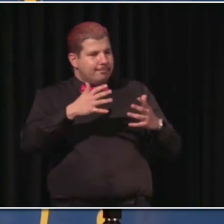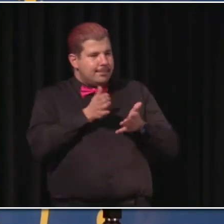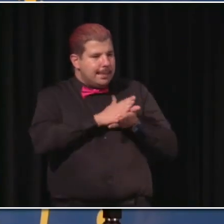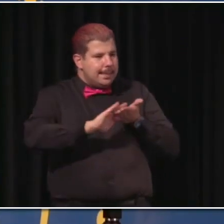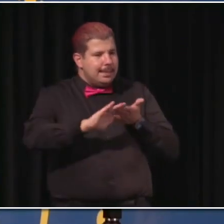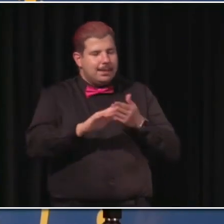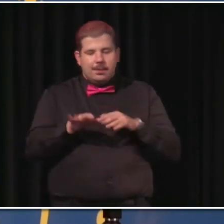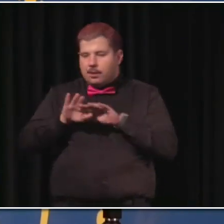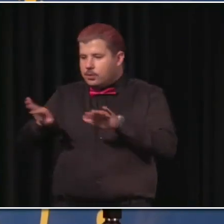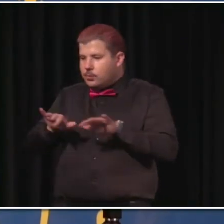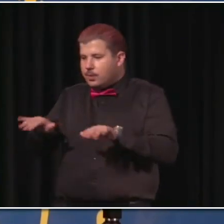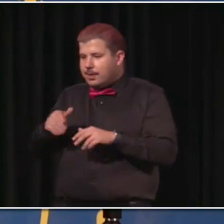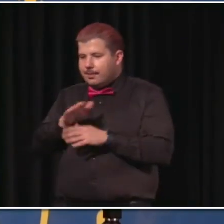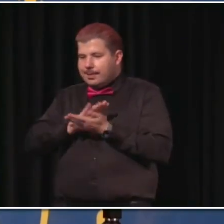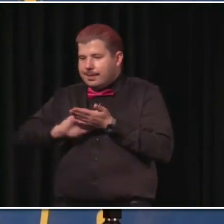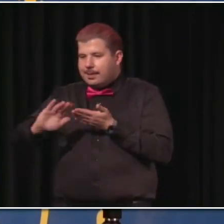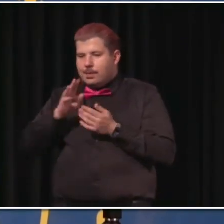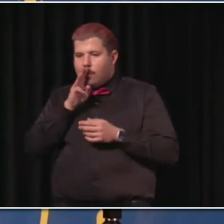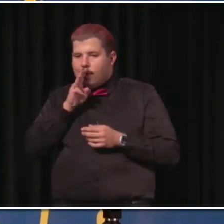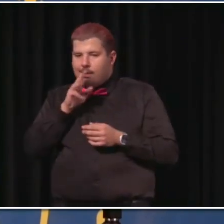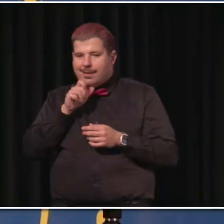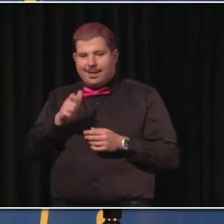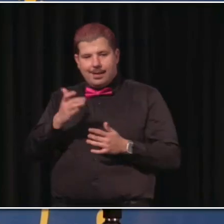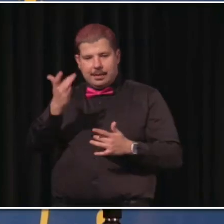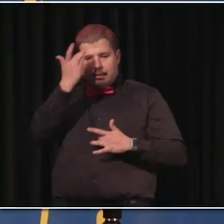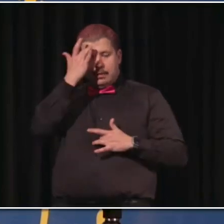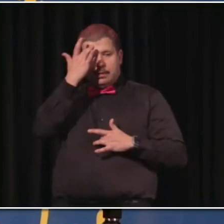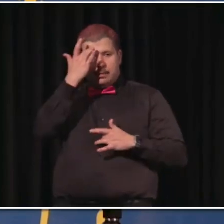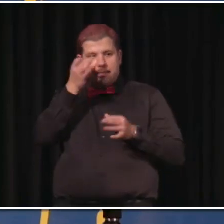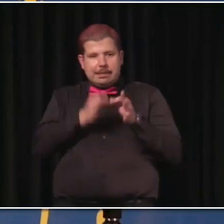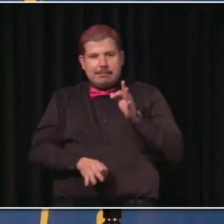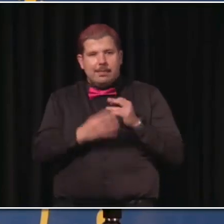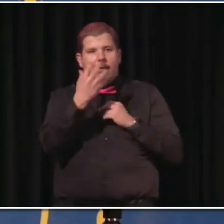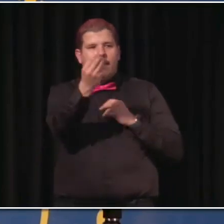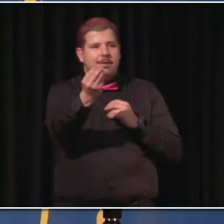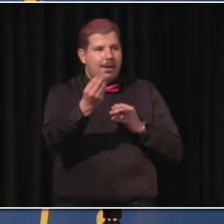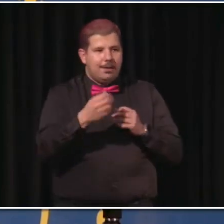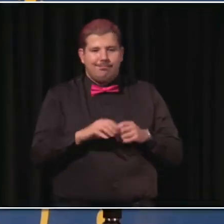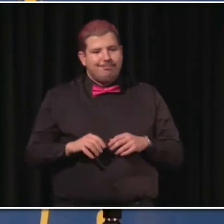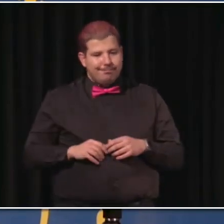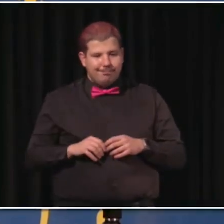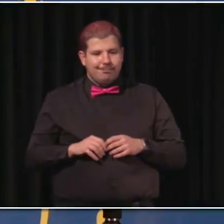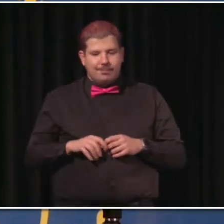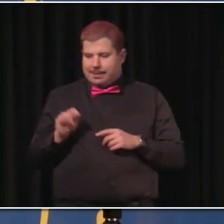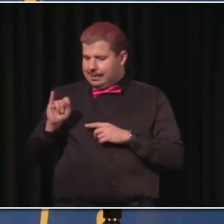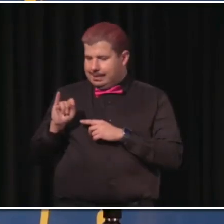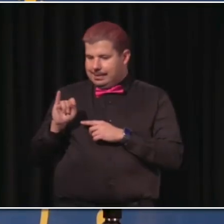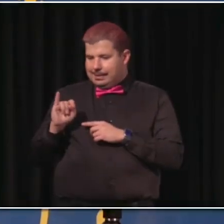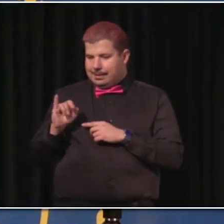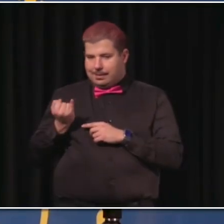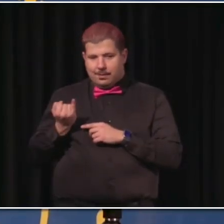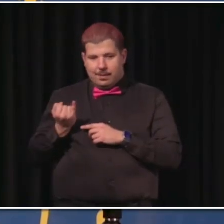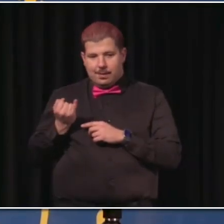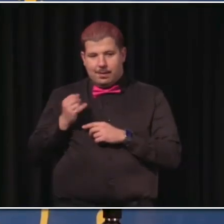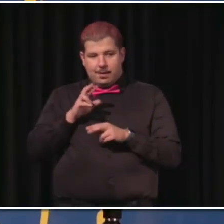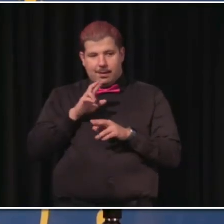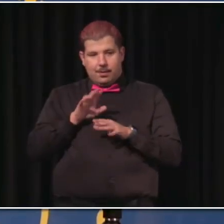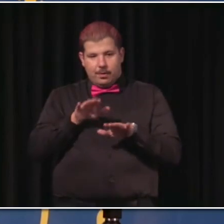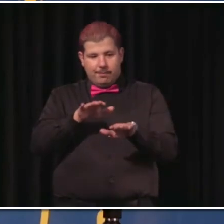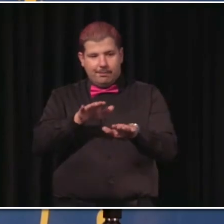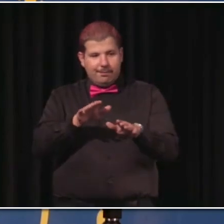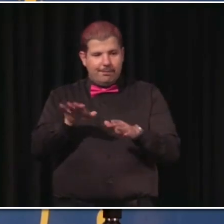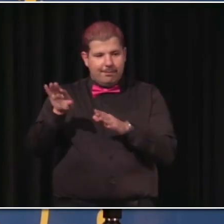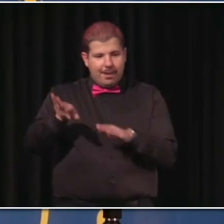clean water, and not get sick just from going outside. But in the Tijuana River Valley, that right has